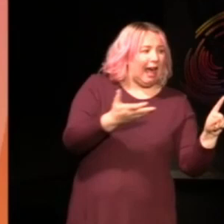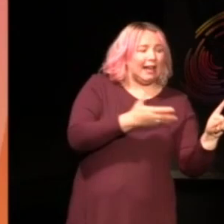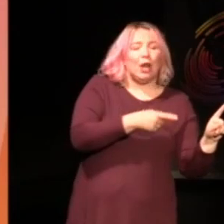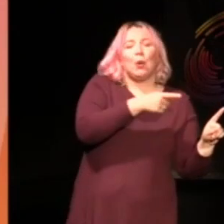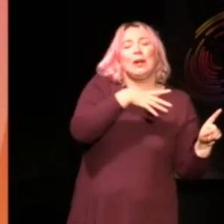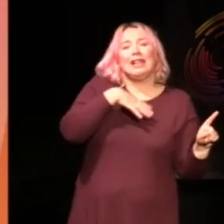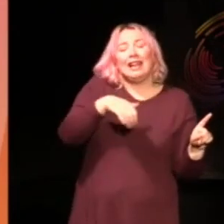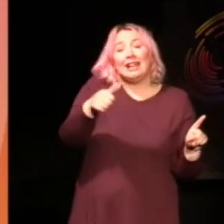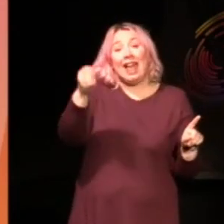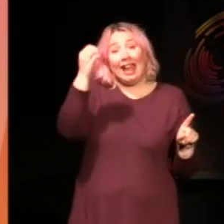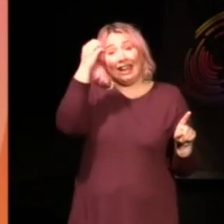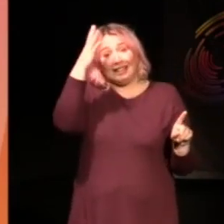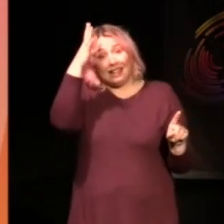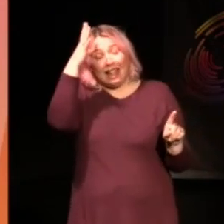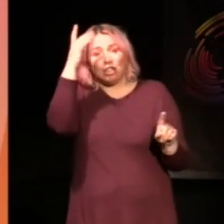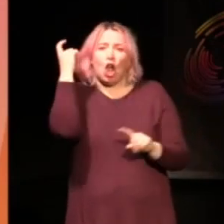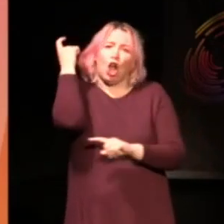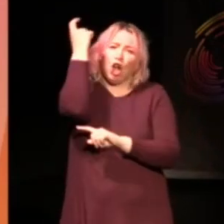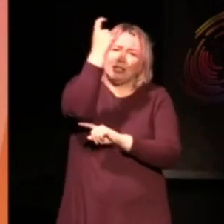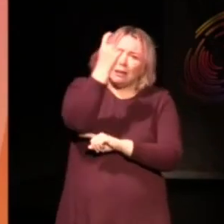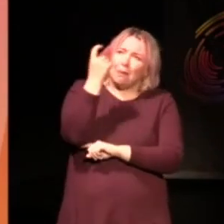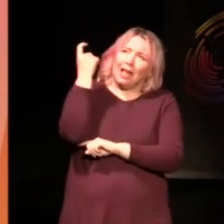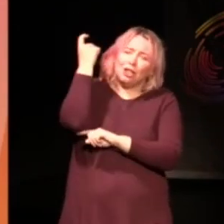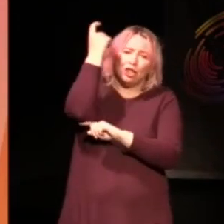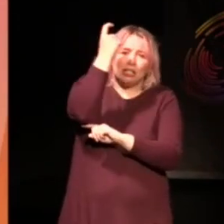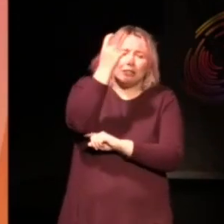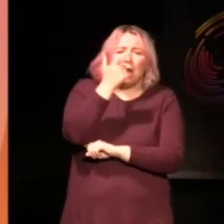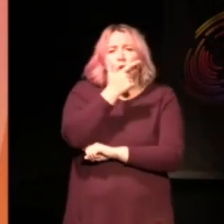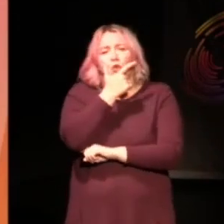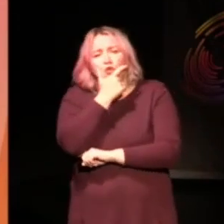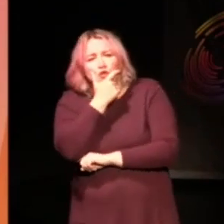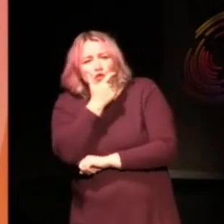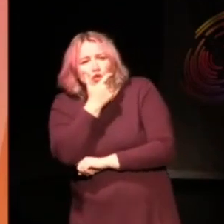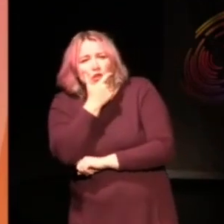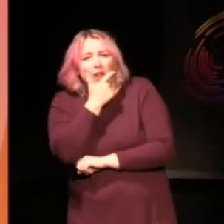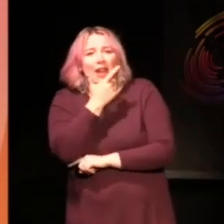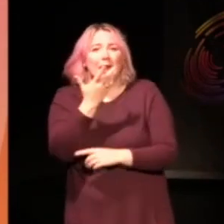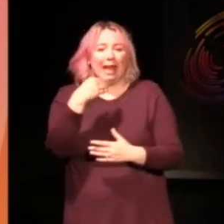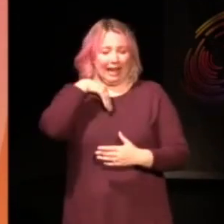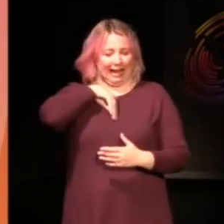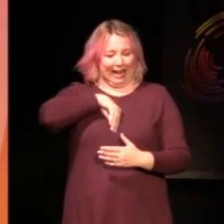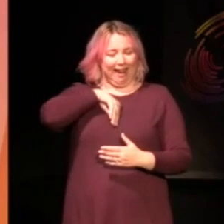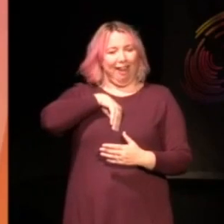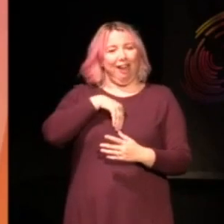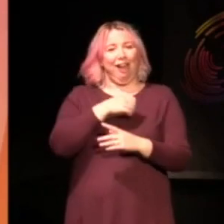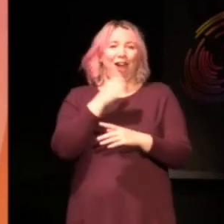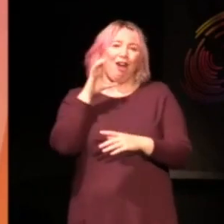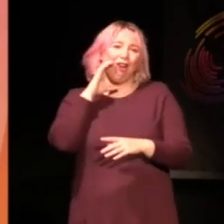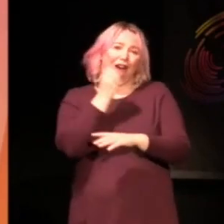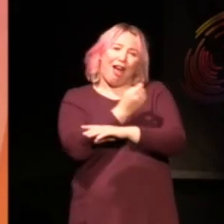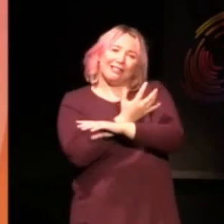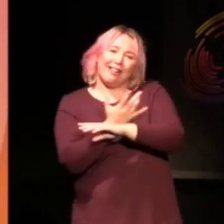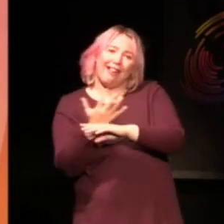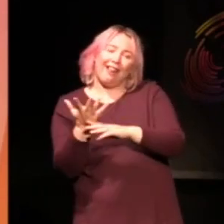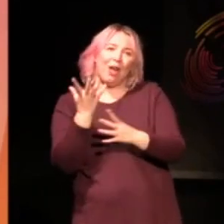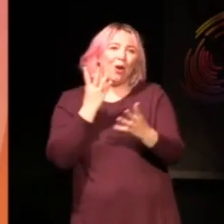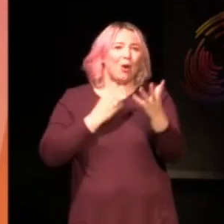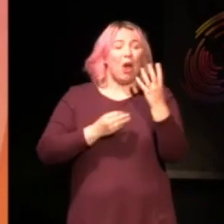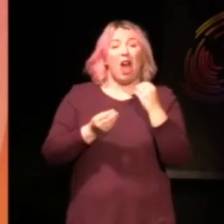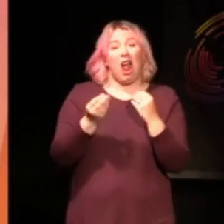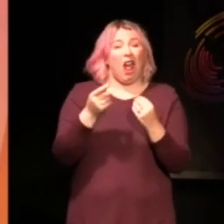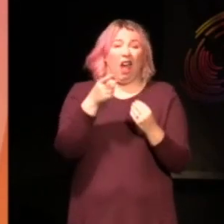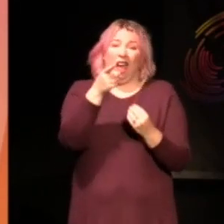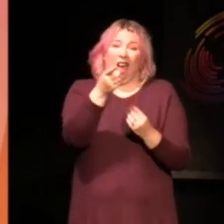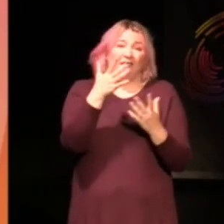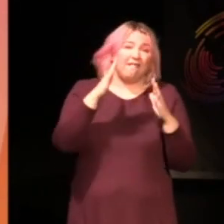And we need intellectual contemplation, absolutely. And maybe an inner garden. So on social media, we don't have time